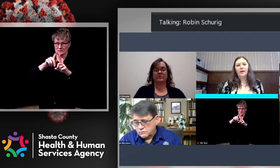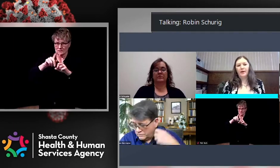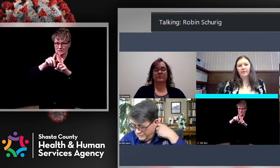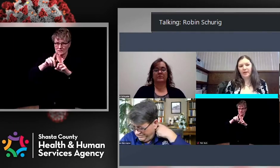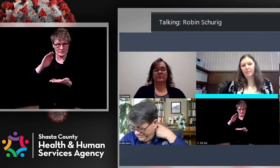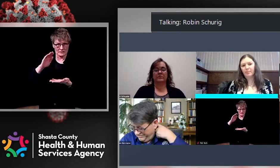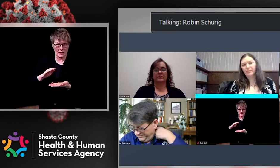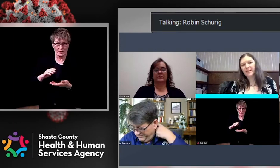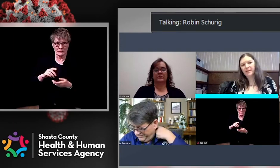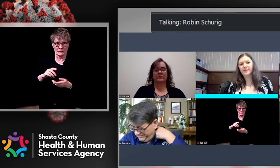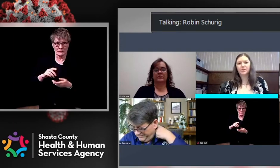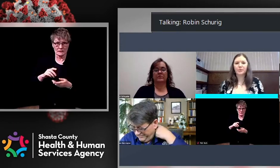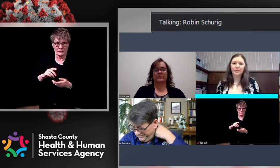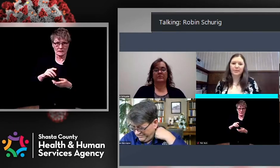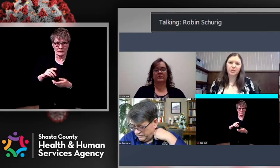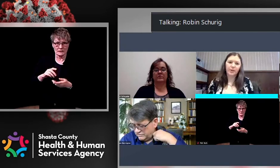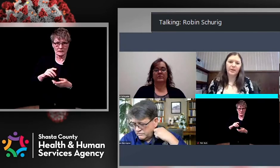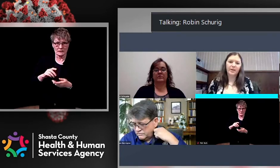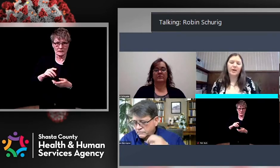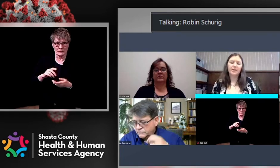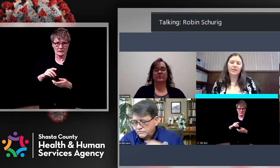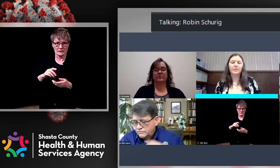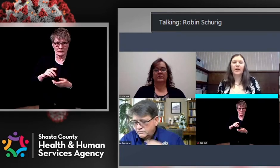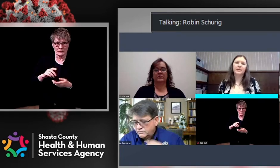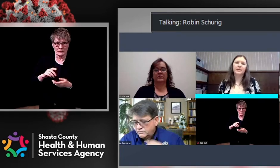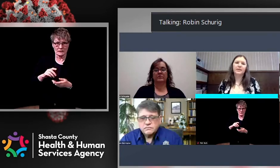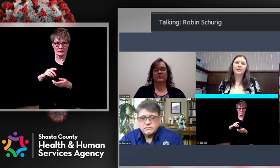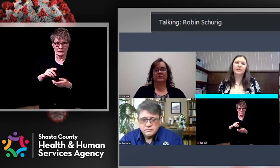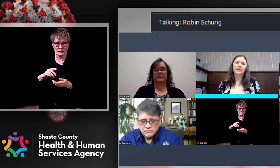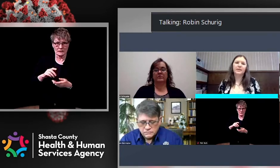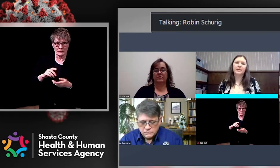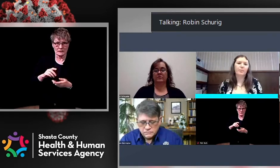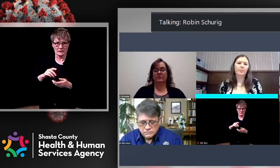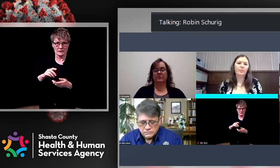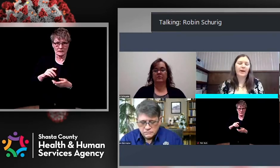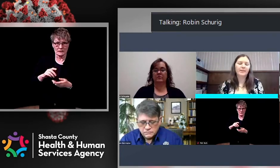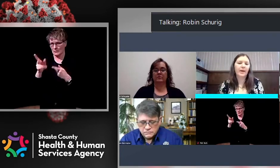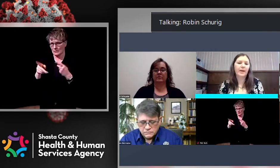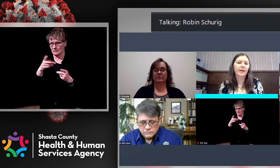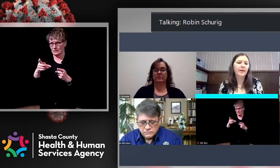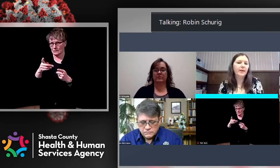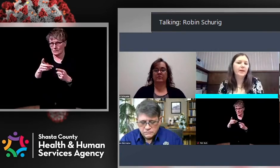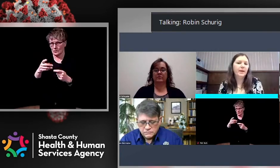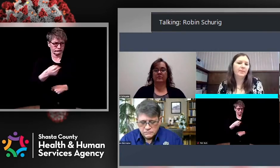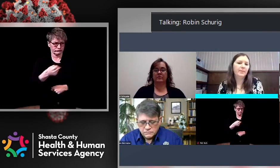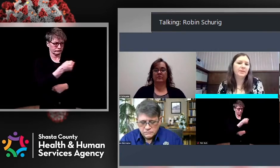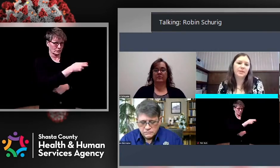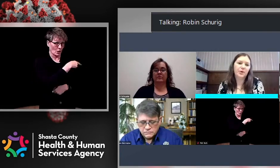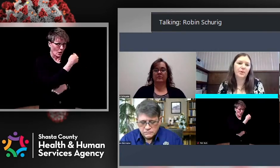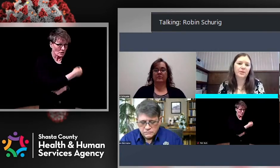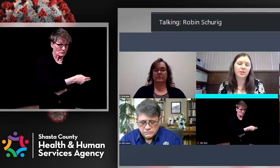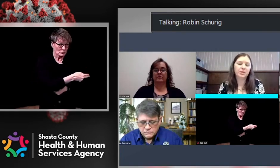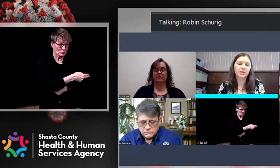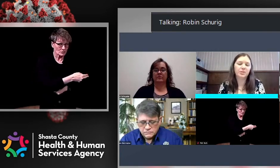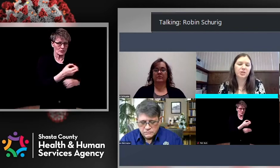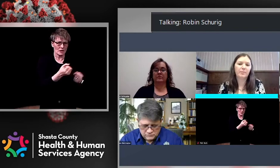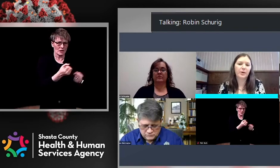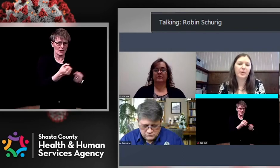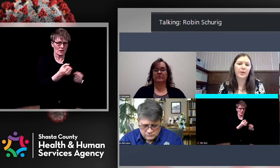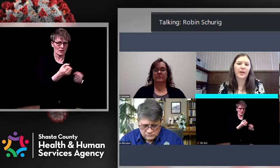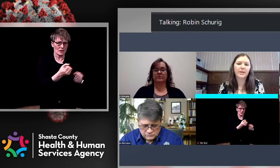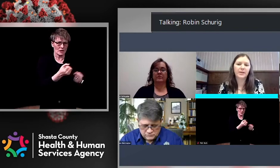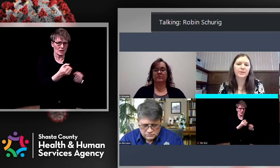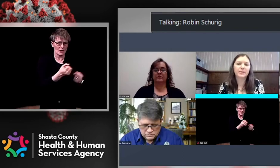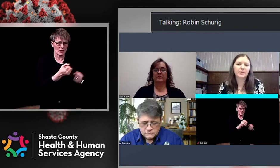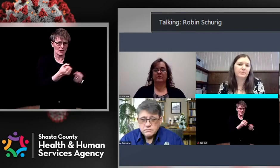generally out of X number of cases, a certain percentage will end up hospitalized, and of those, a certain number will pass away. So just